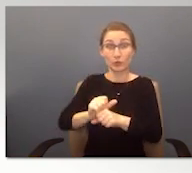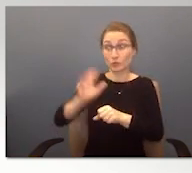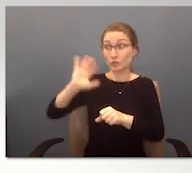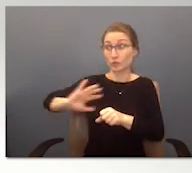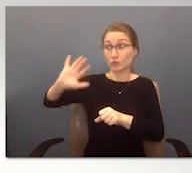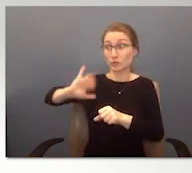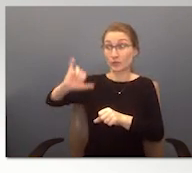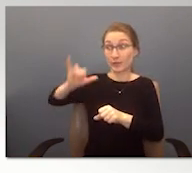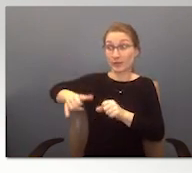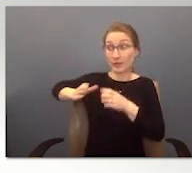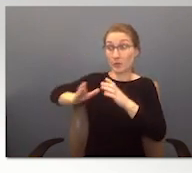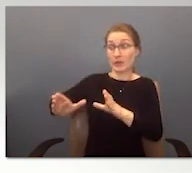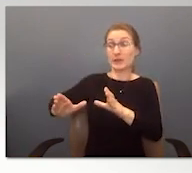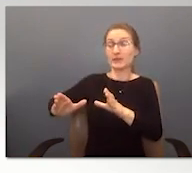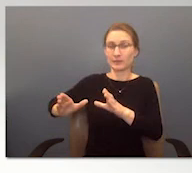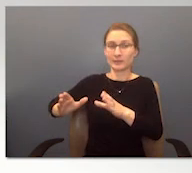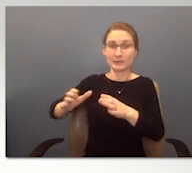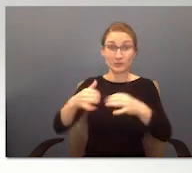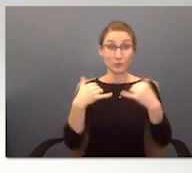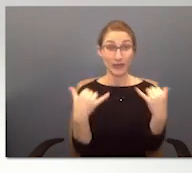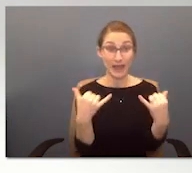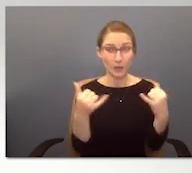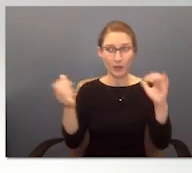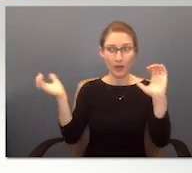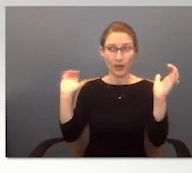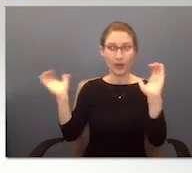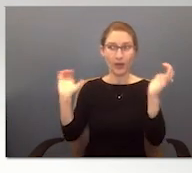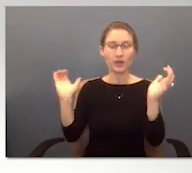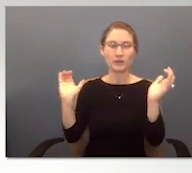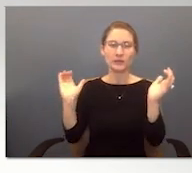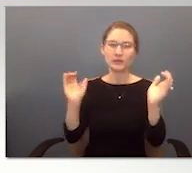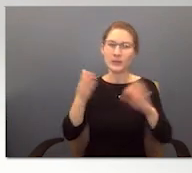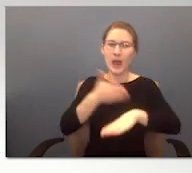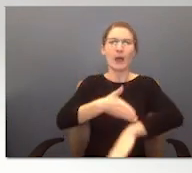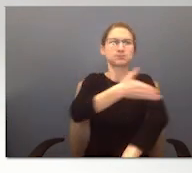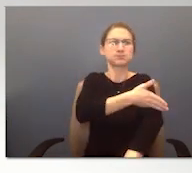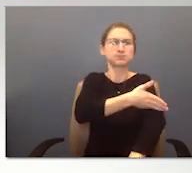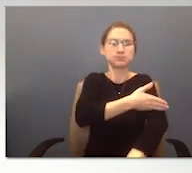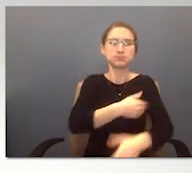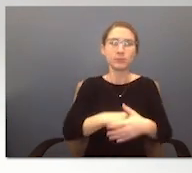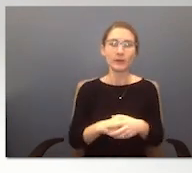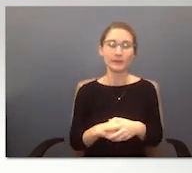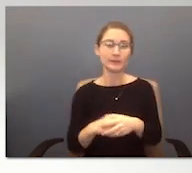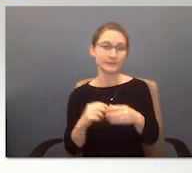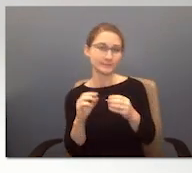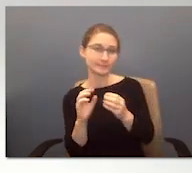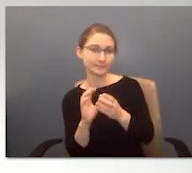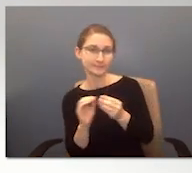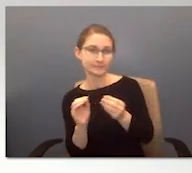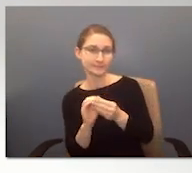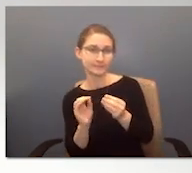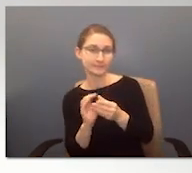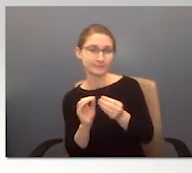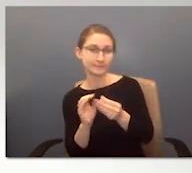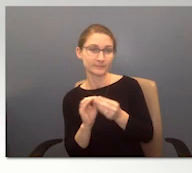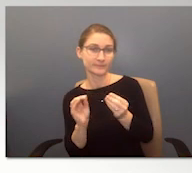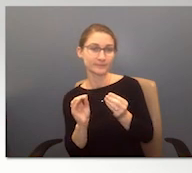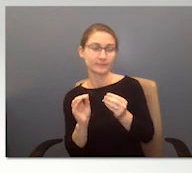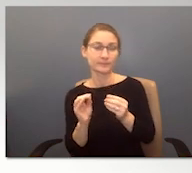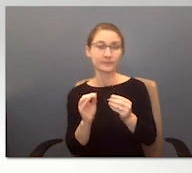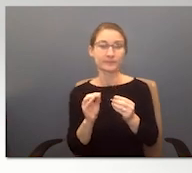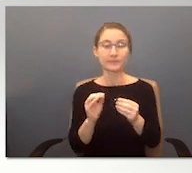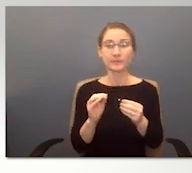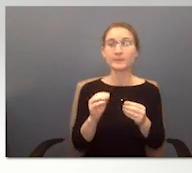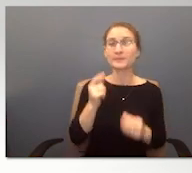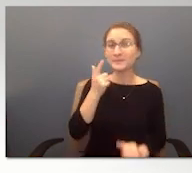completely different now. So. I'd like to thank whoever did the visual. There's actually a visual online